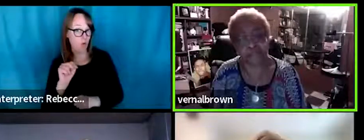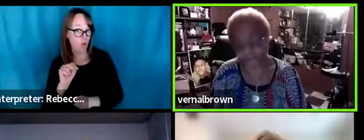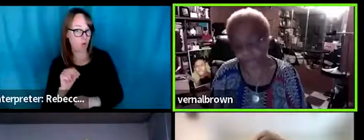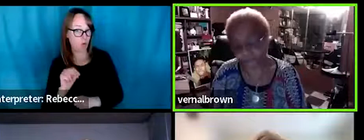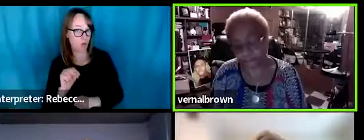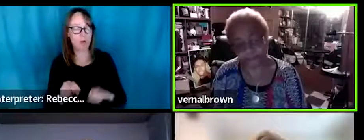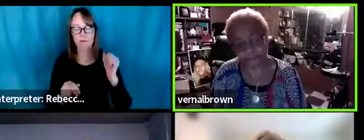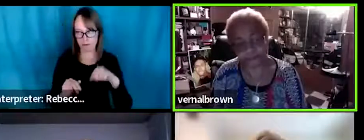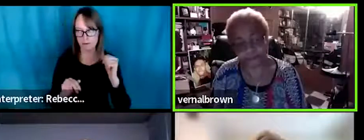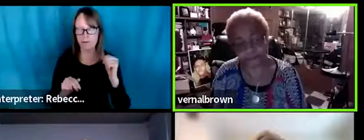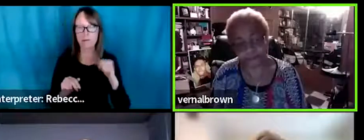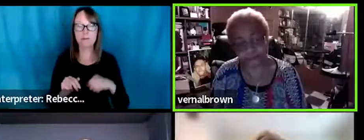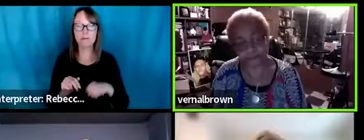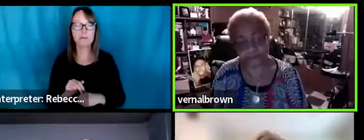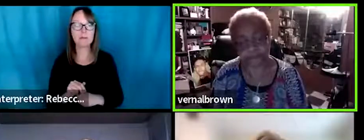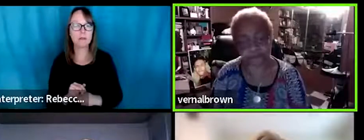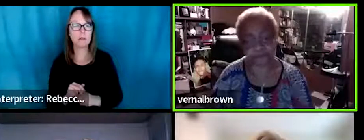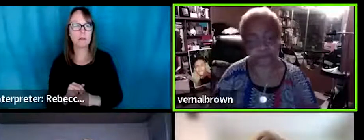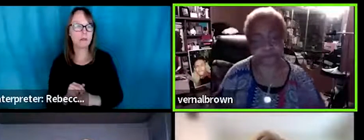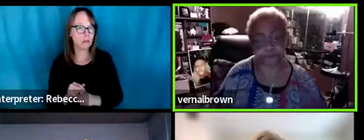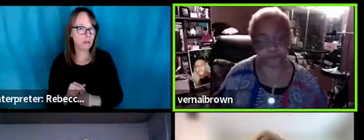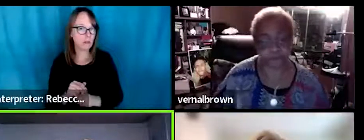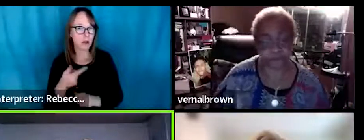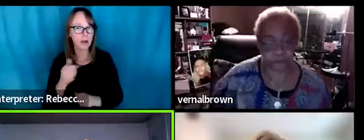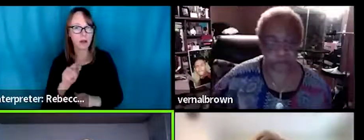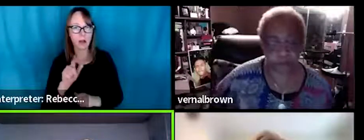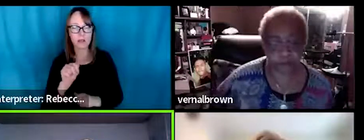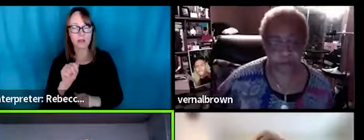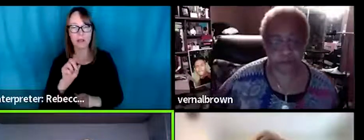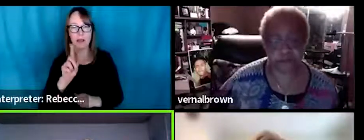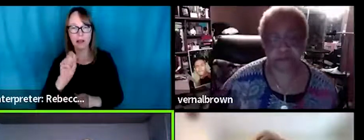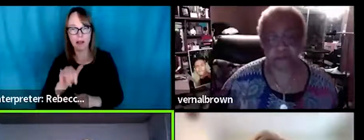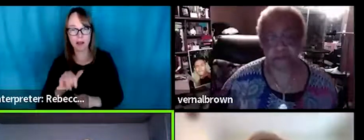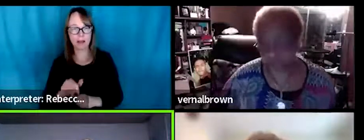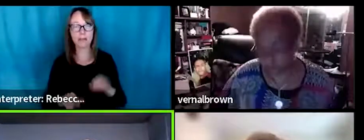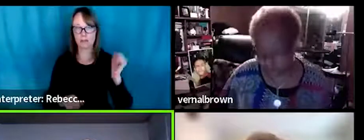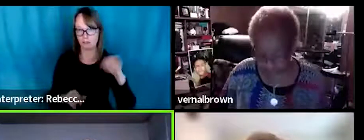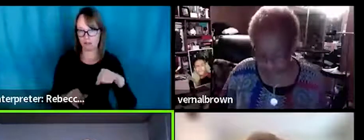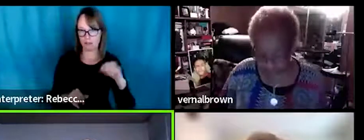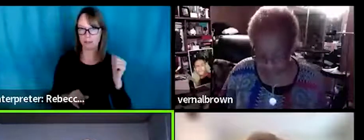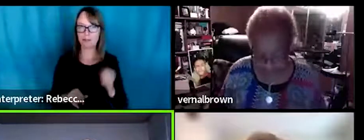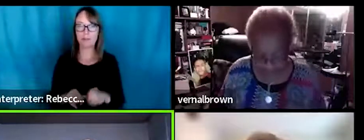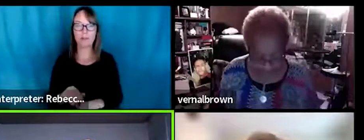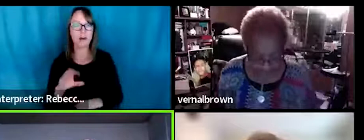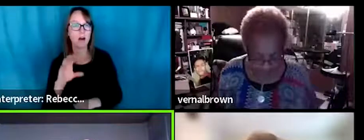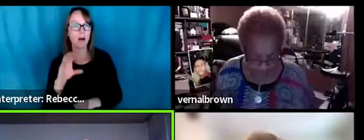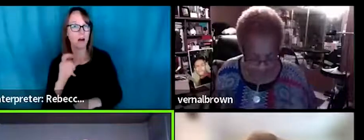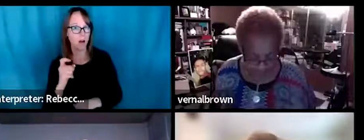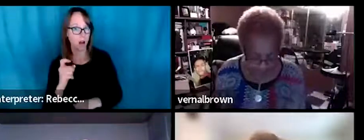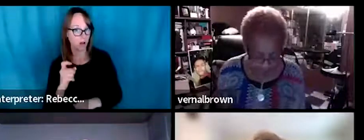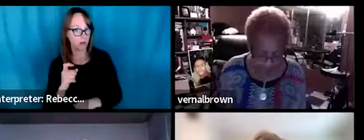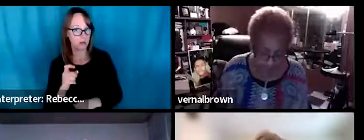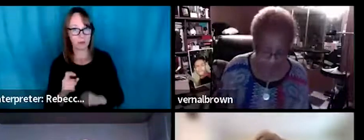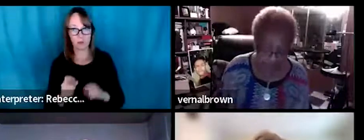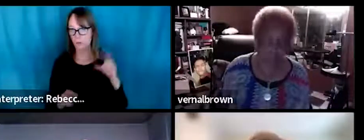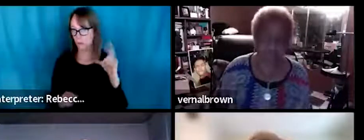Yes. Commissioner Galladay. Yes. Commissioner Cox. No.